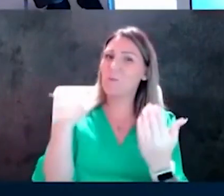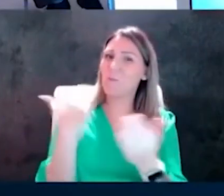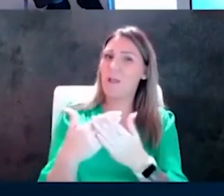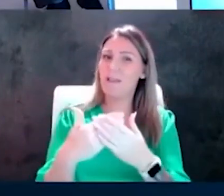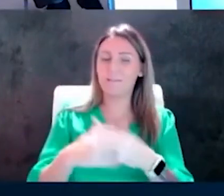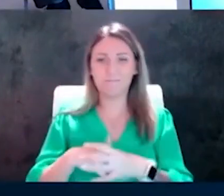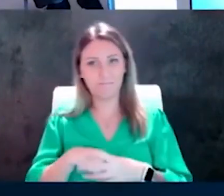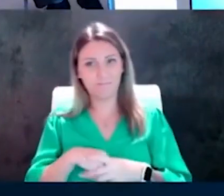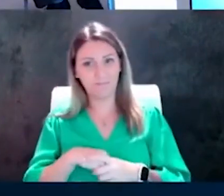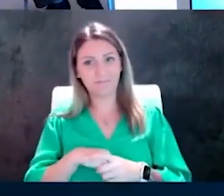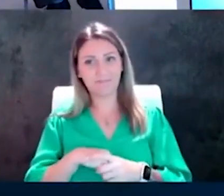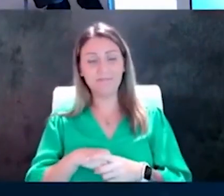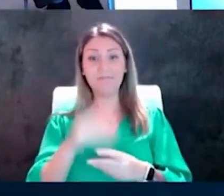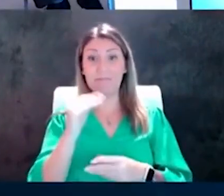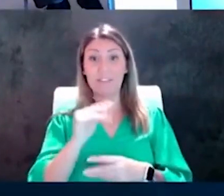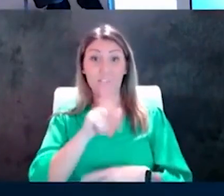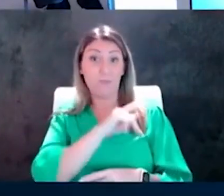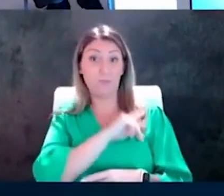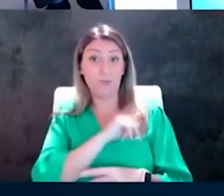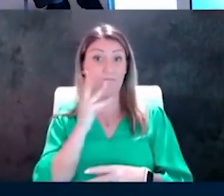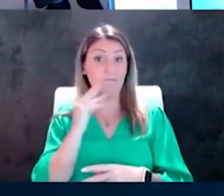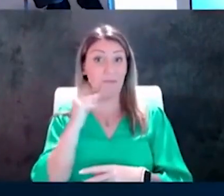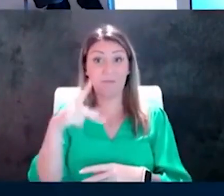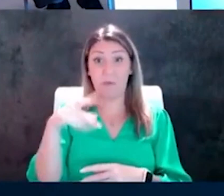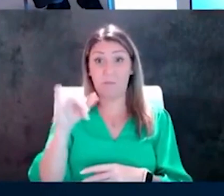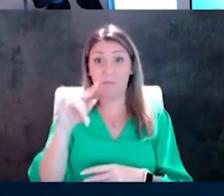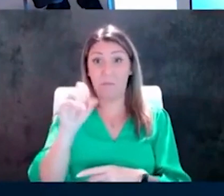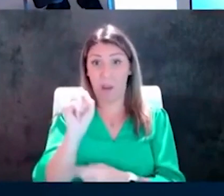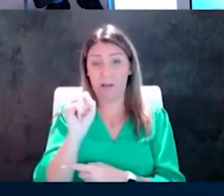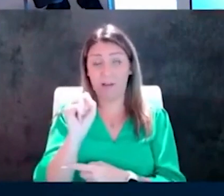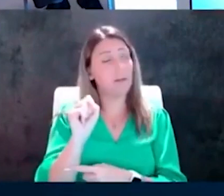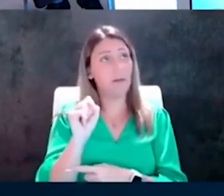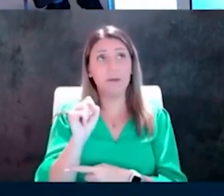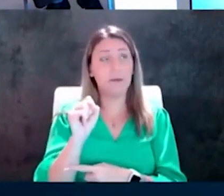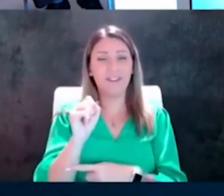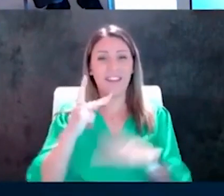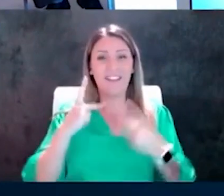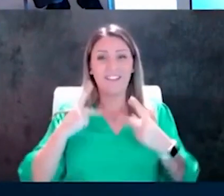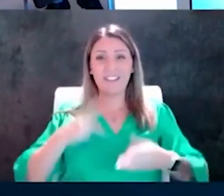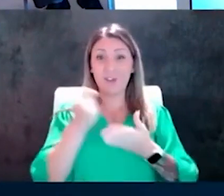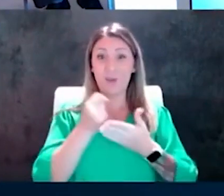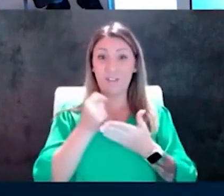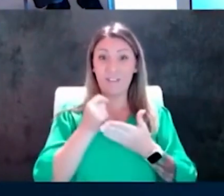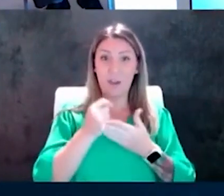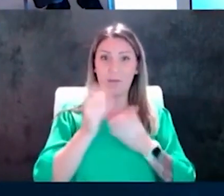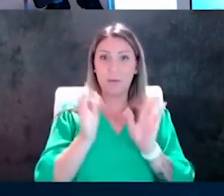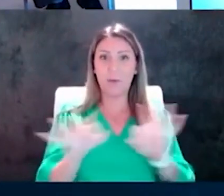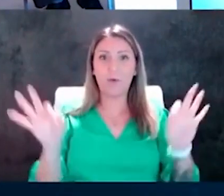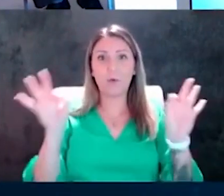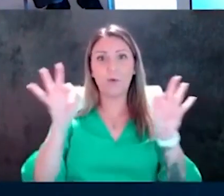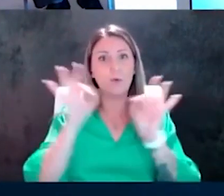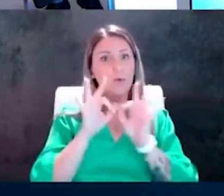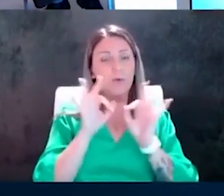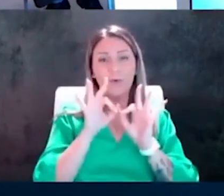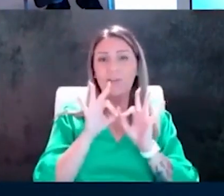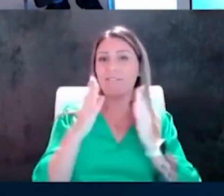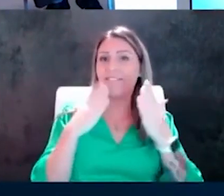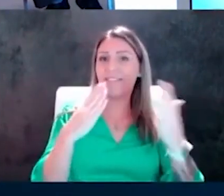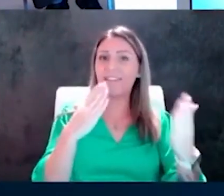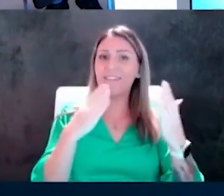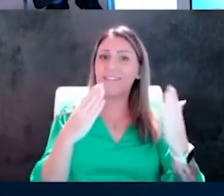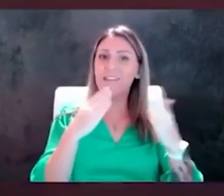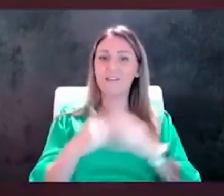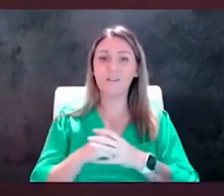personal experience with the POTS, and man, that physical therapy means everything. So thank you, and